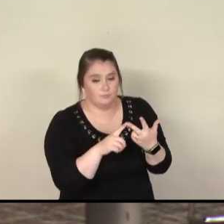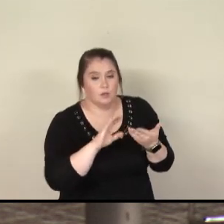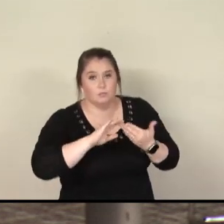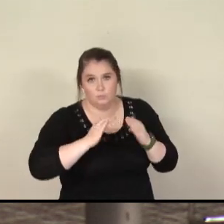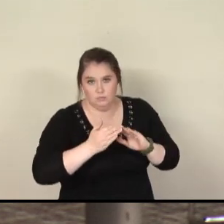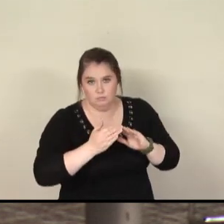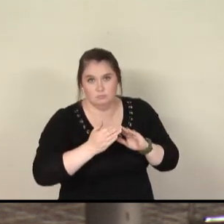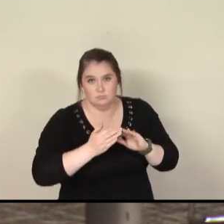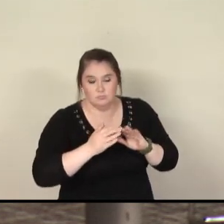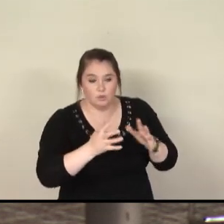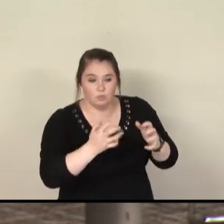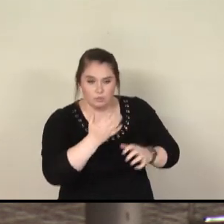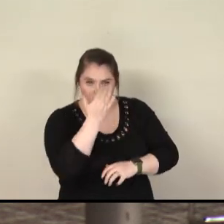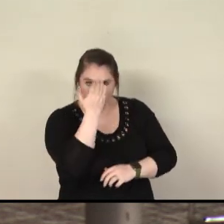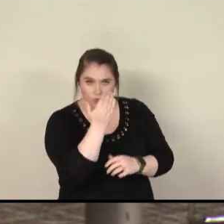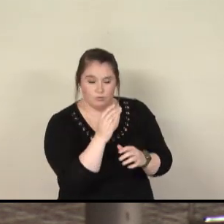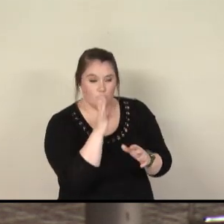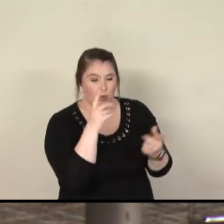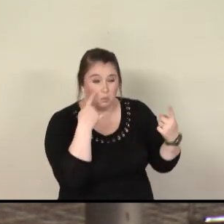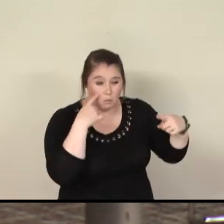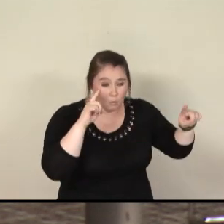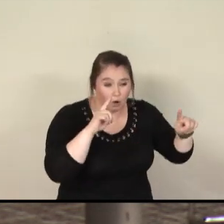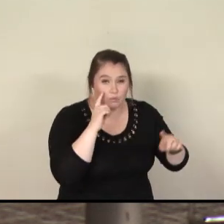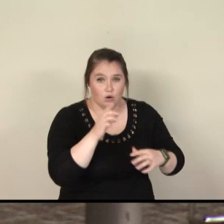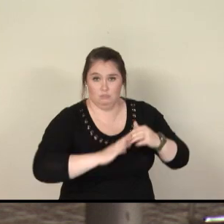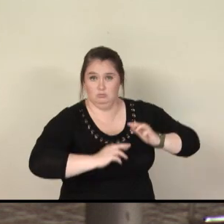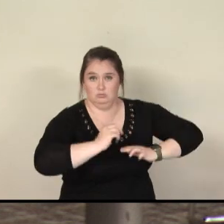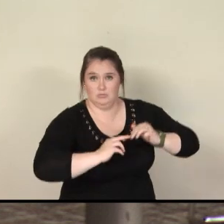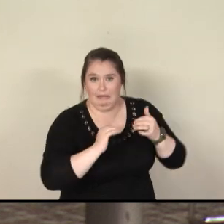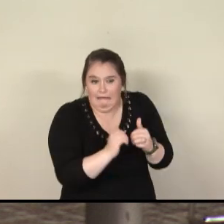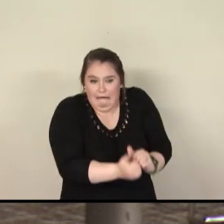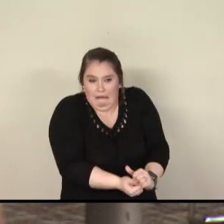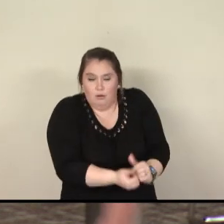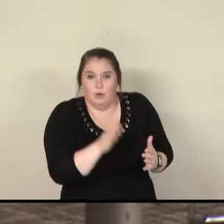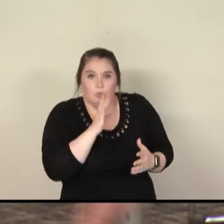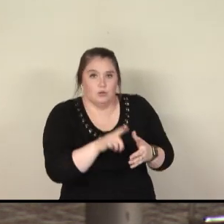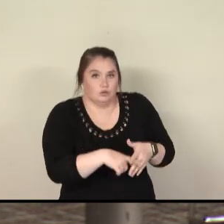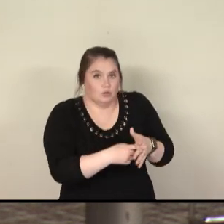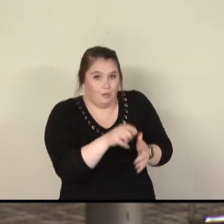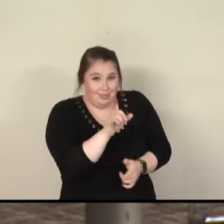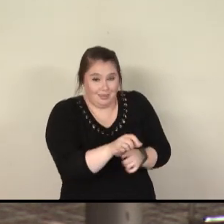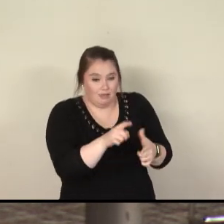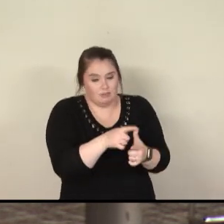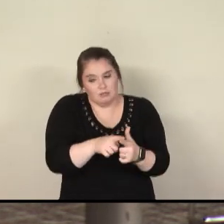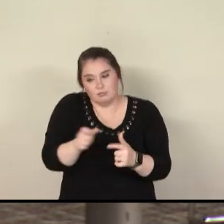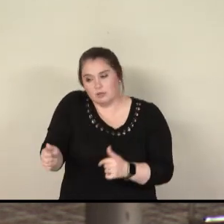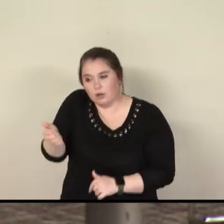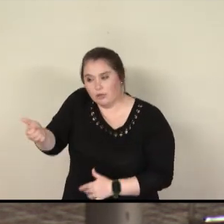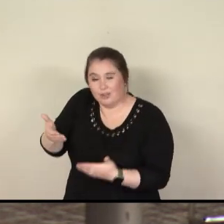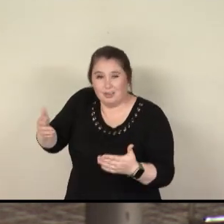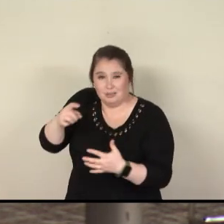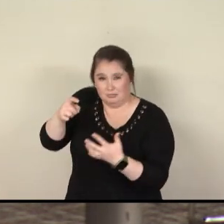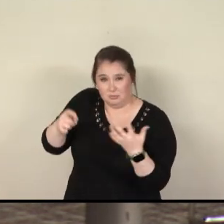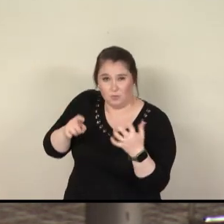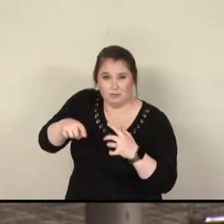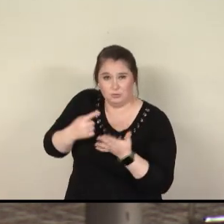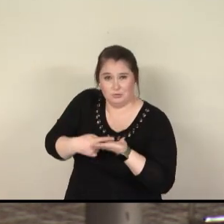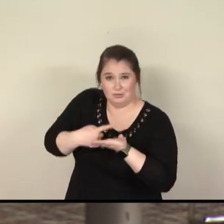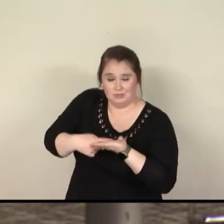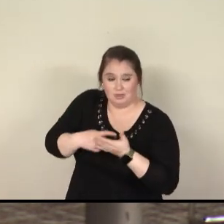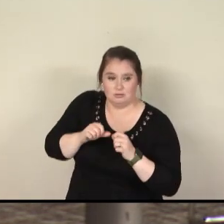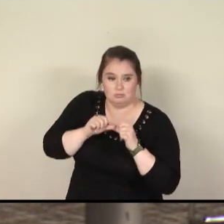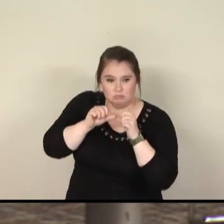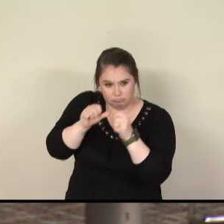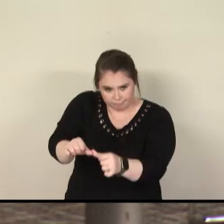It's how do we make it workable from a construction aspect, and that's what we're starting with. But there are all these other implications that we have to go through and discuss as we move forward.